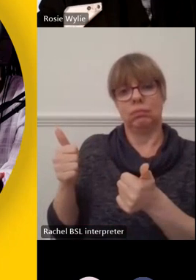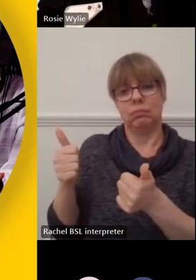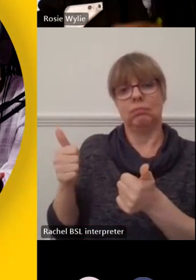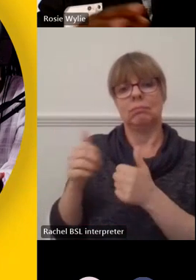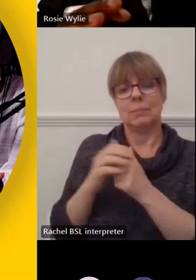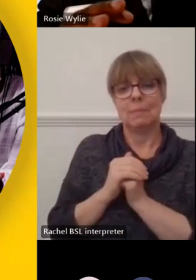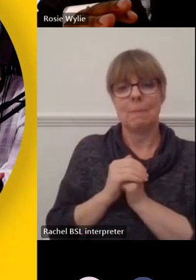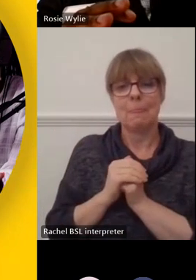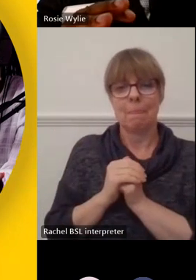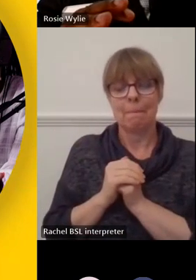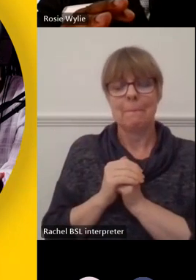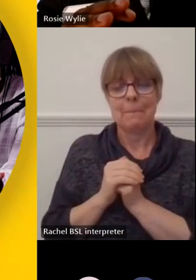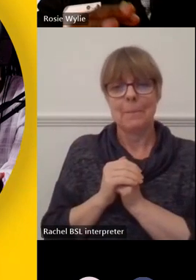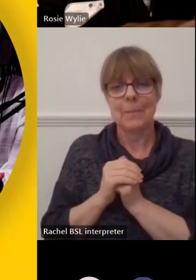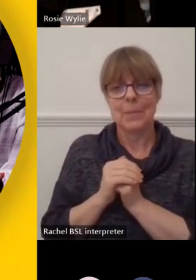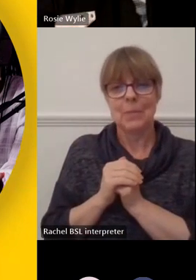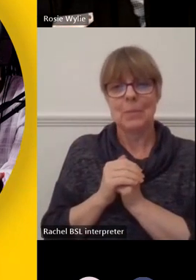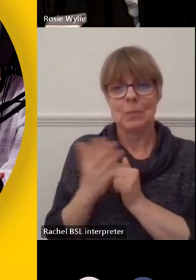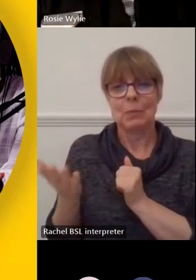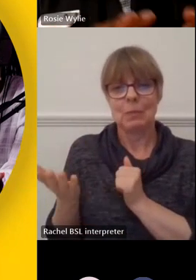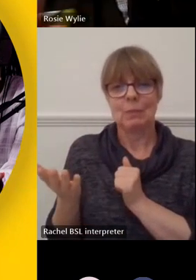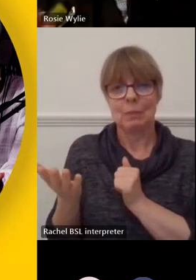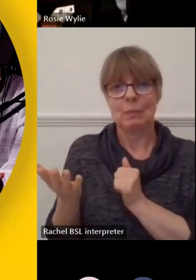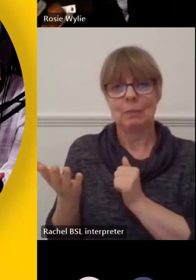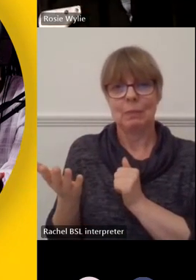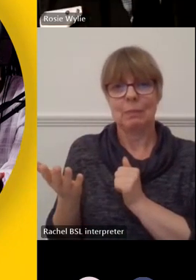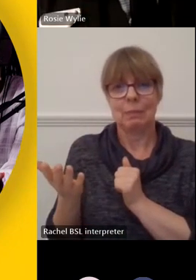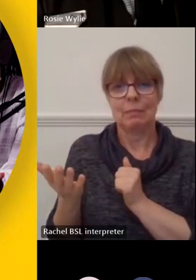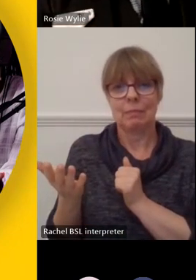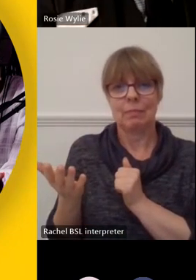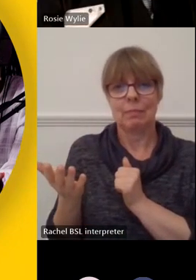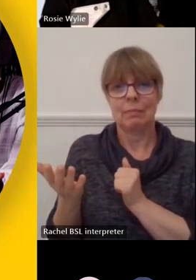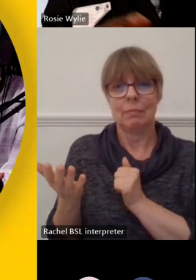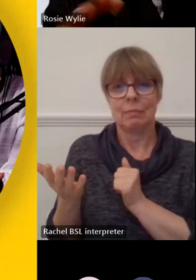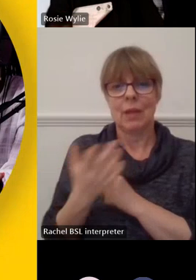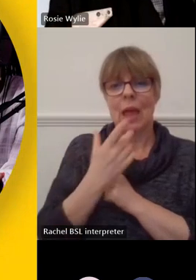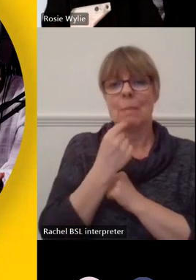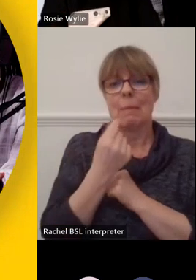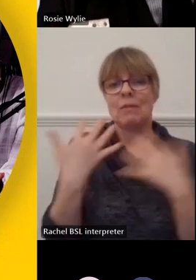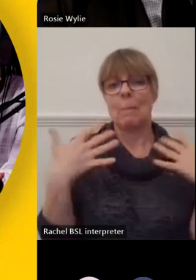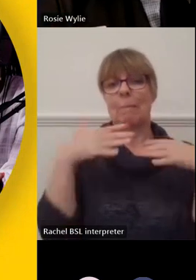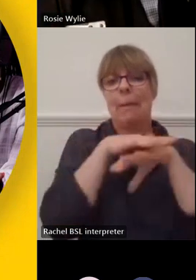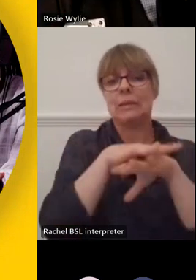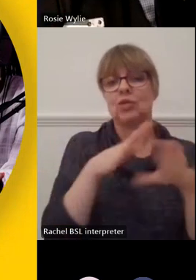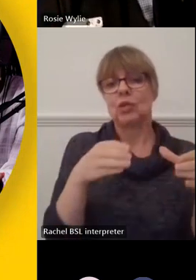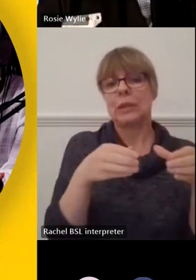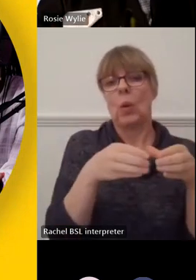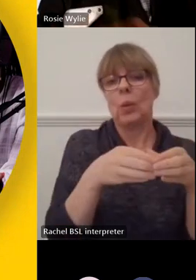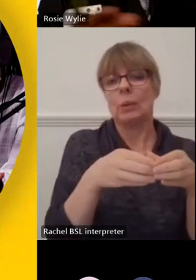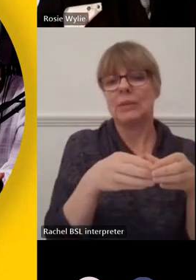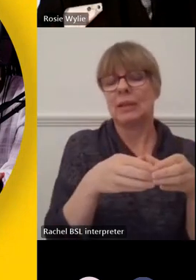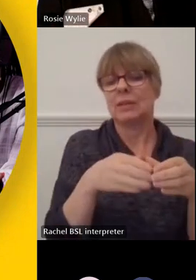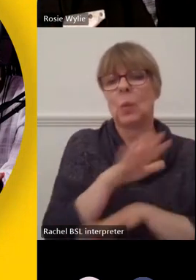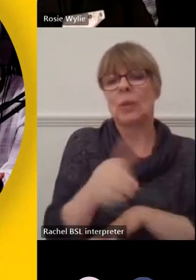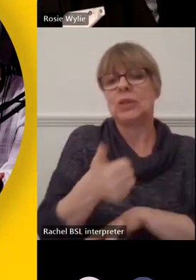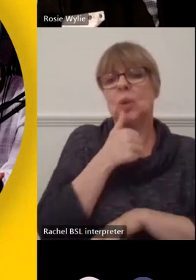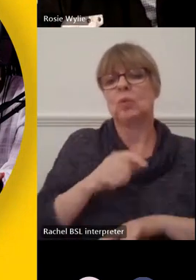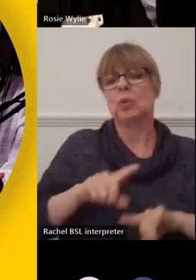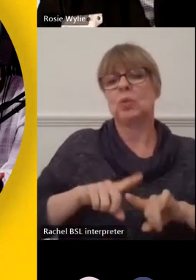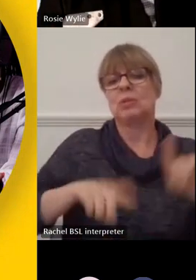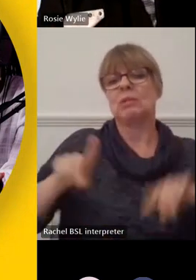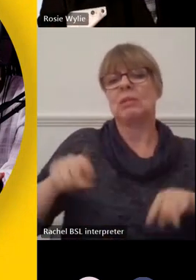no, this is this kind of mainstream organization, we can't use different languages here, because that's one of the things